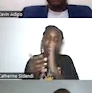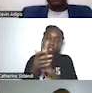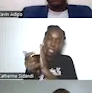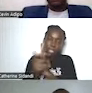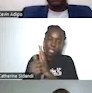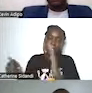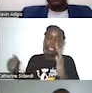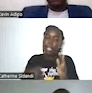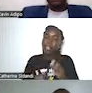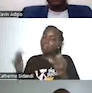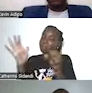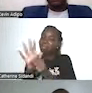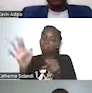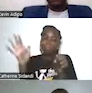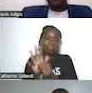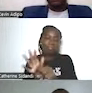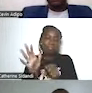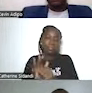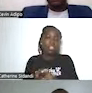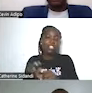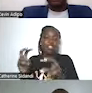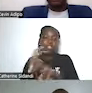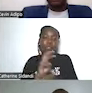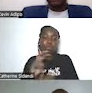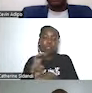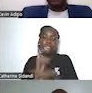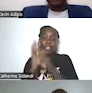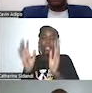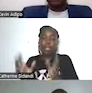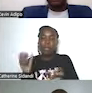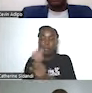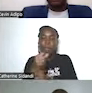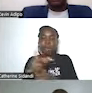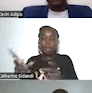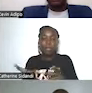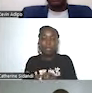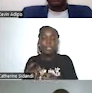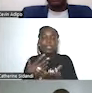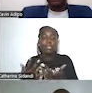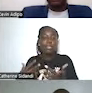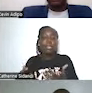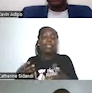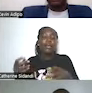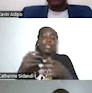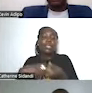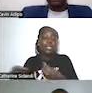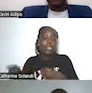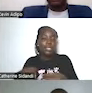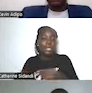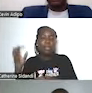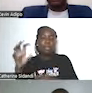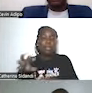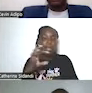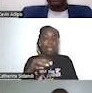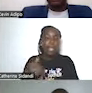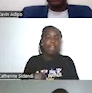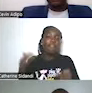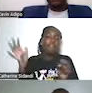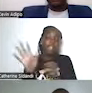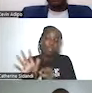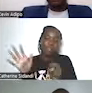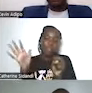lot, supervisors and managers, workplace essentials, sales and marketing, Microsoft Office, a lot. And all this